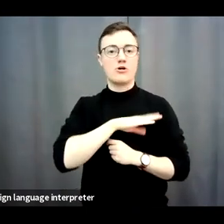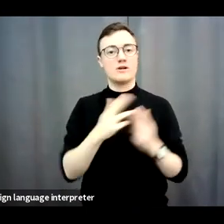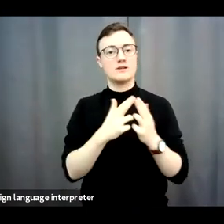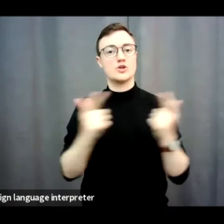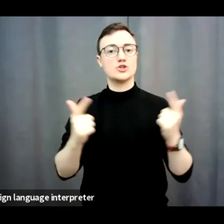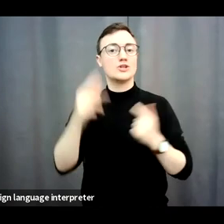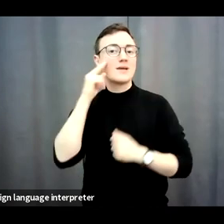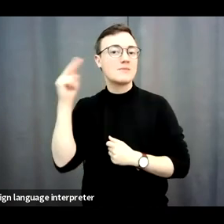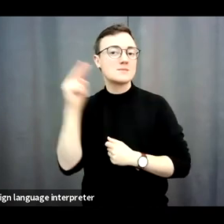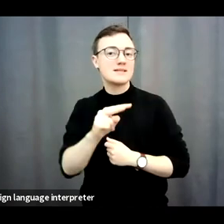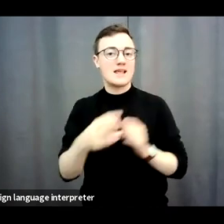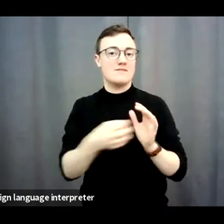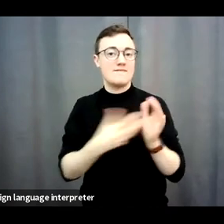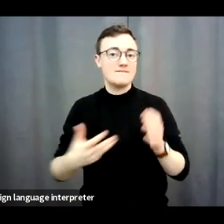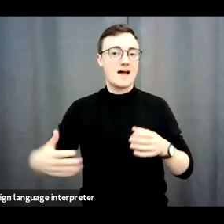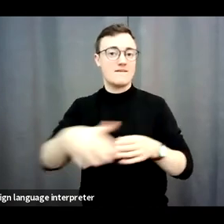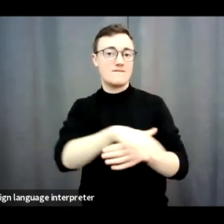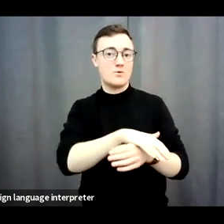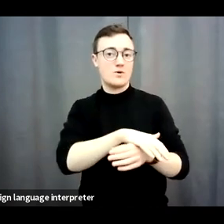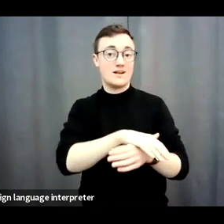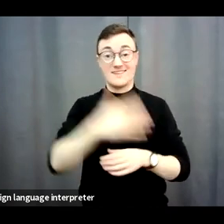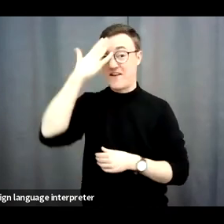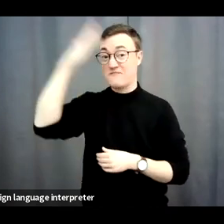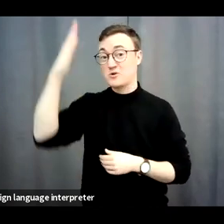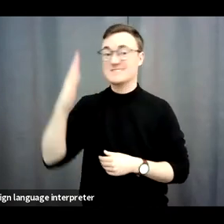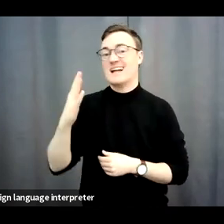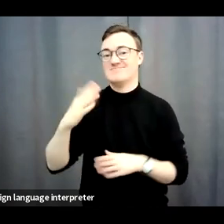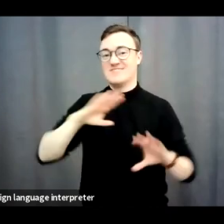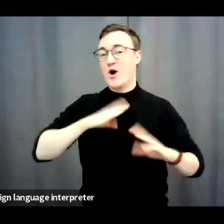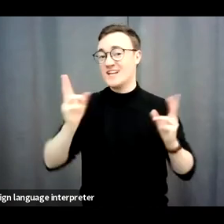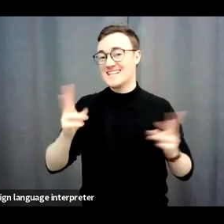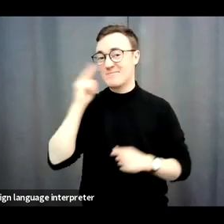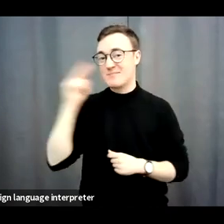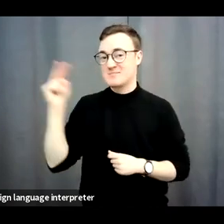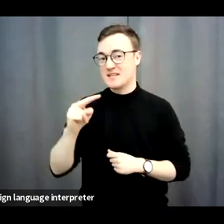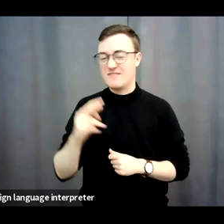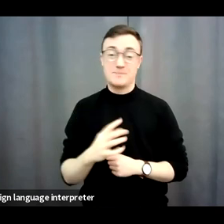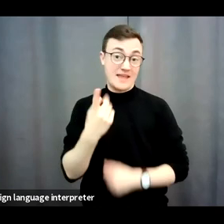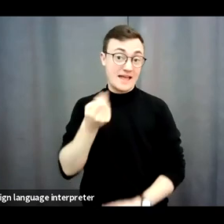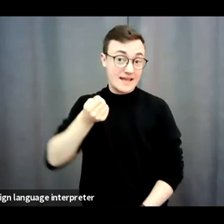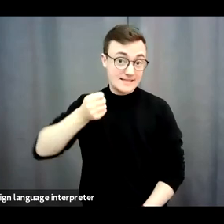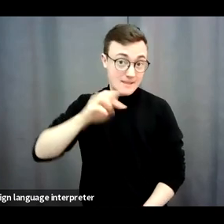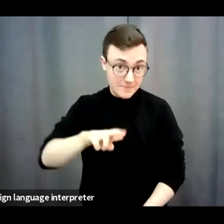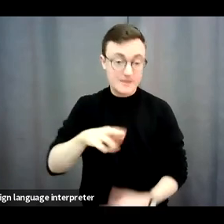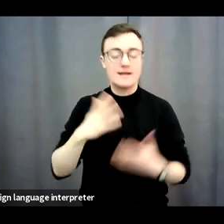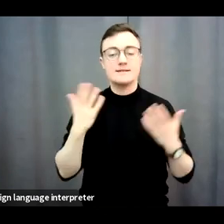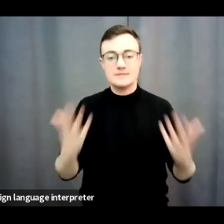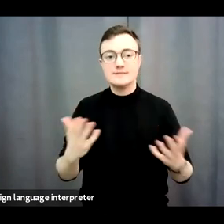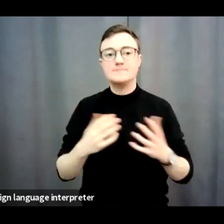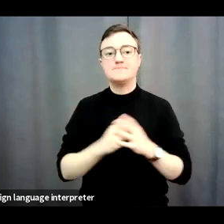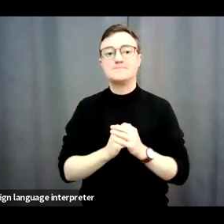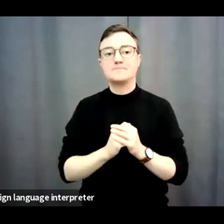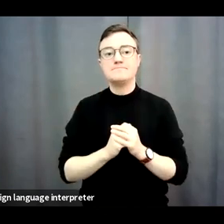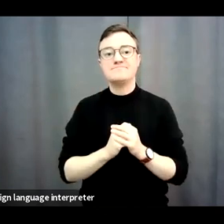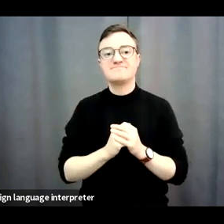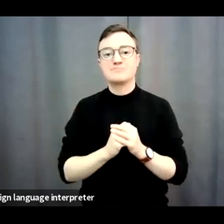that you don't always get from adults. To take one example of that, in